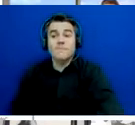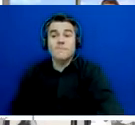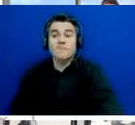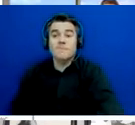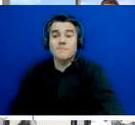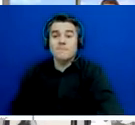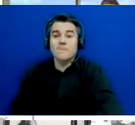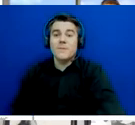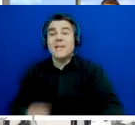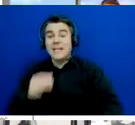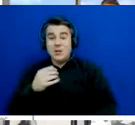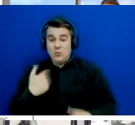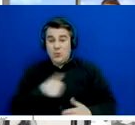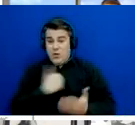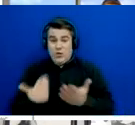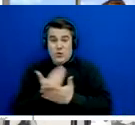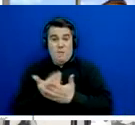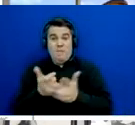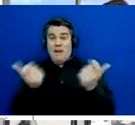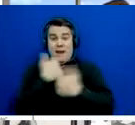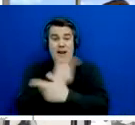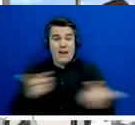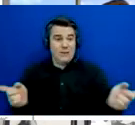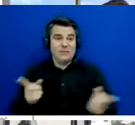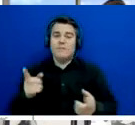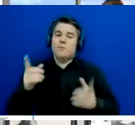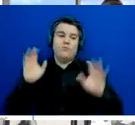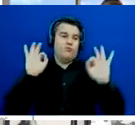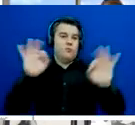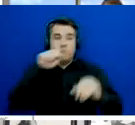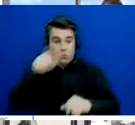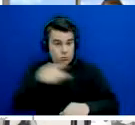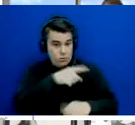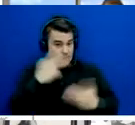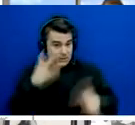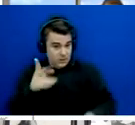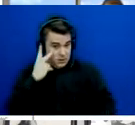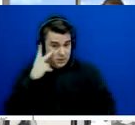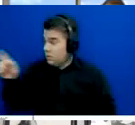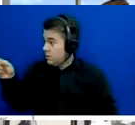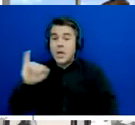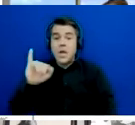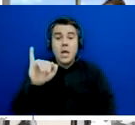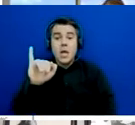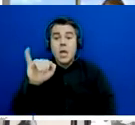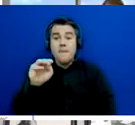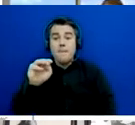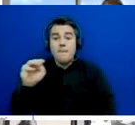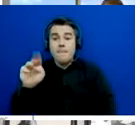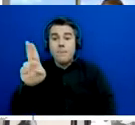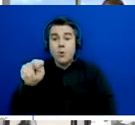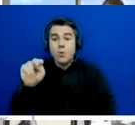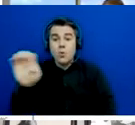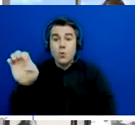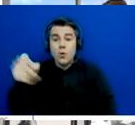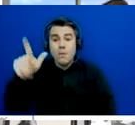announcement of our new product, Immune Plus. I'd love to see in the chat, has anyone started taking Immune Plus yet? Barry, I